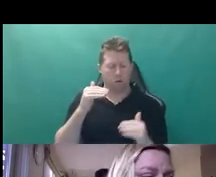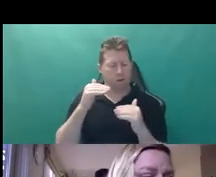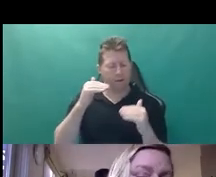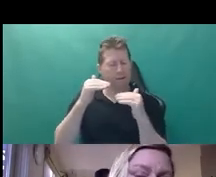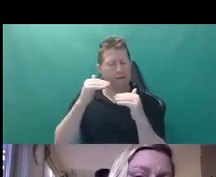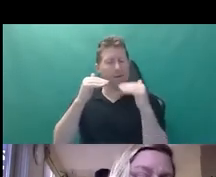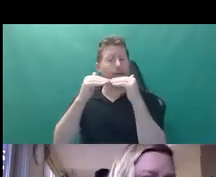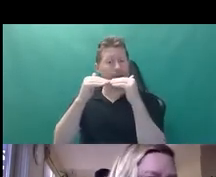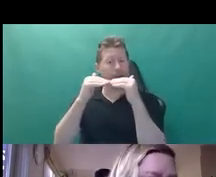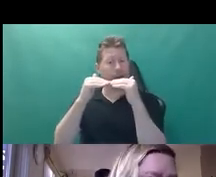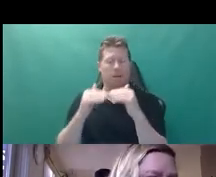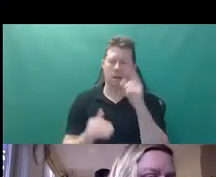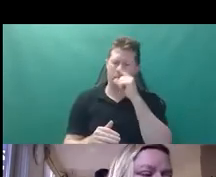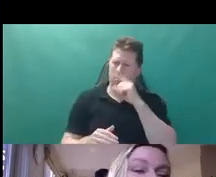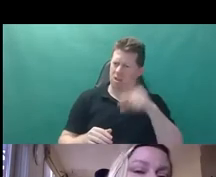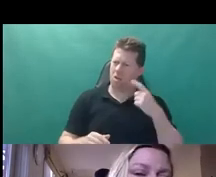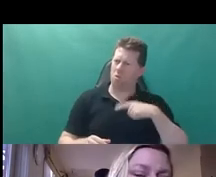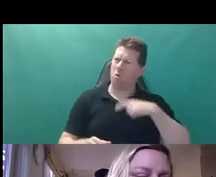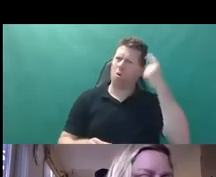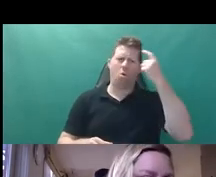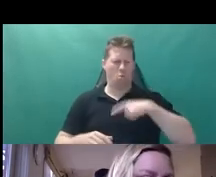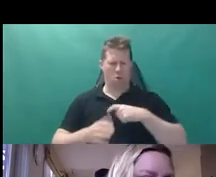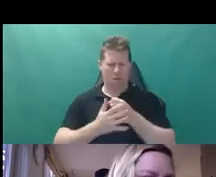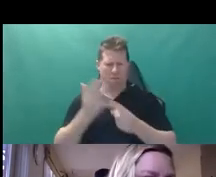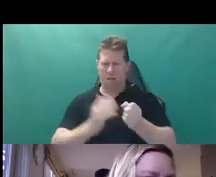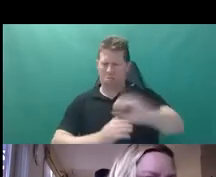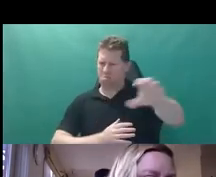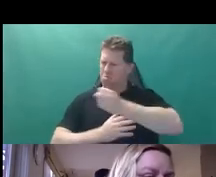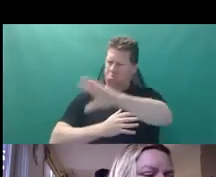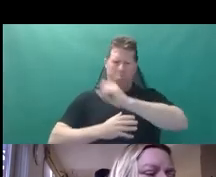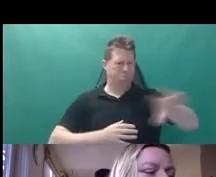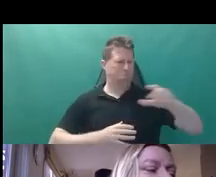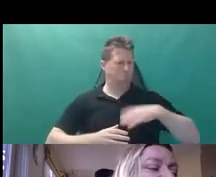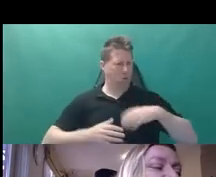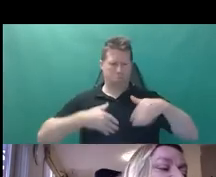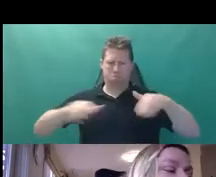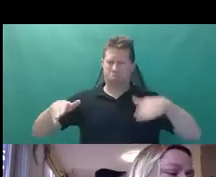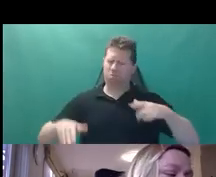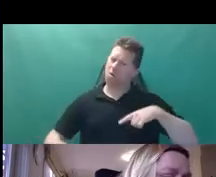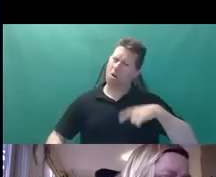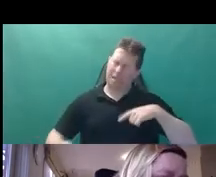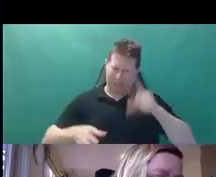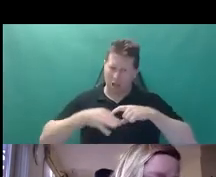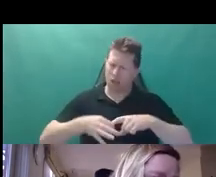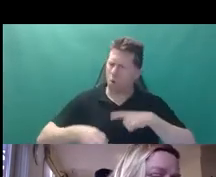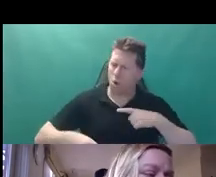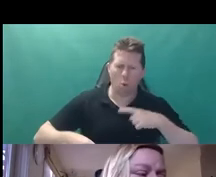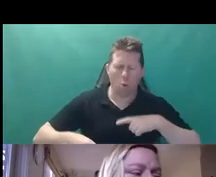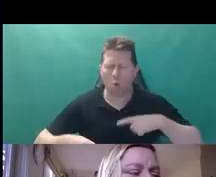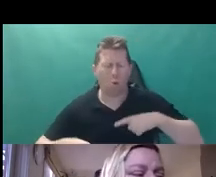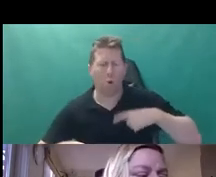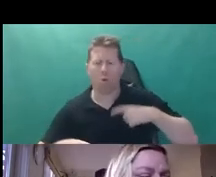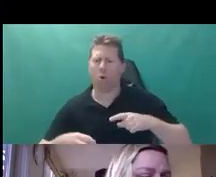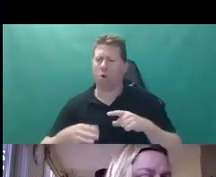a disability were being treated so badly, why they were being excluded from society, why people with a disability themselves that had